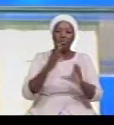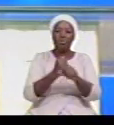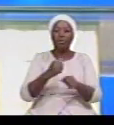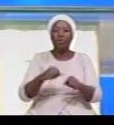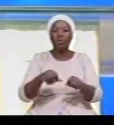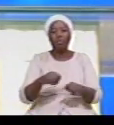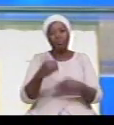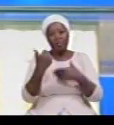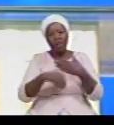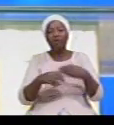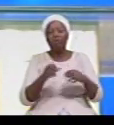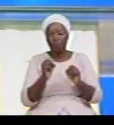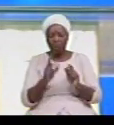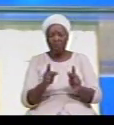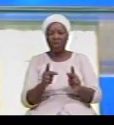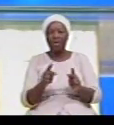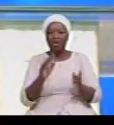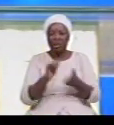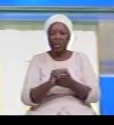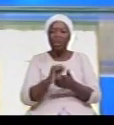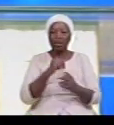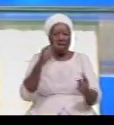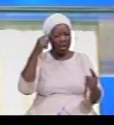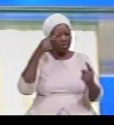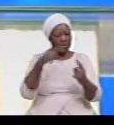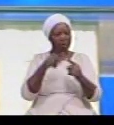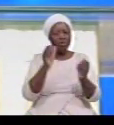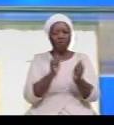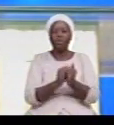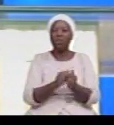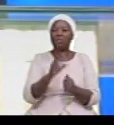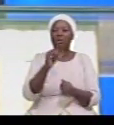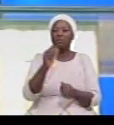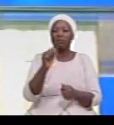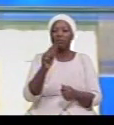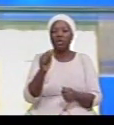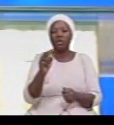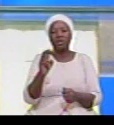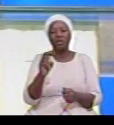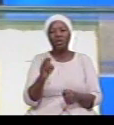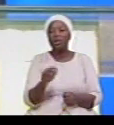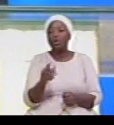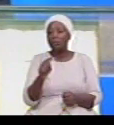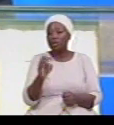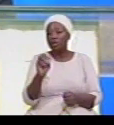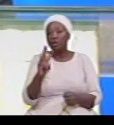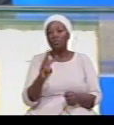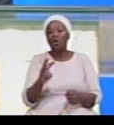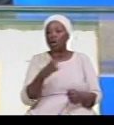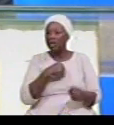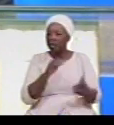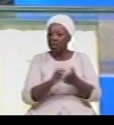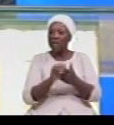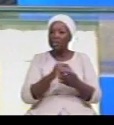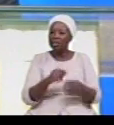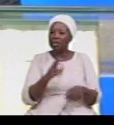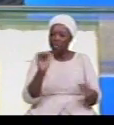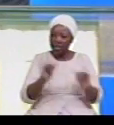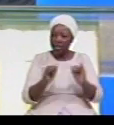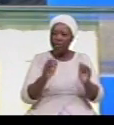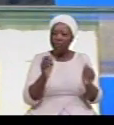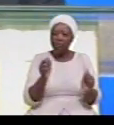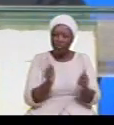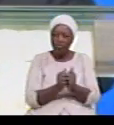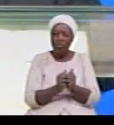right. That agrees with Matthew. That agrees with exactly what happened.